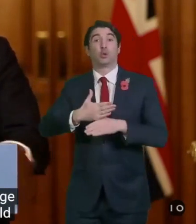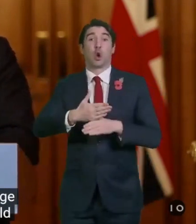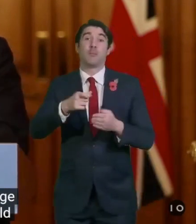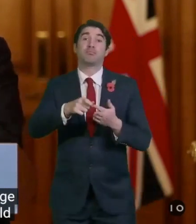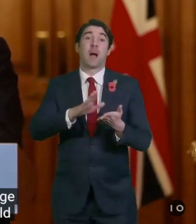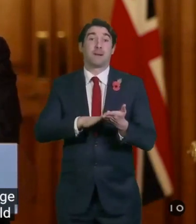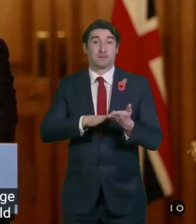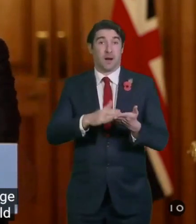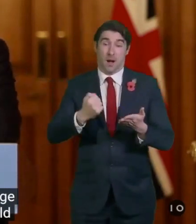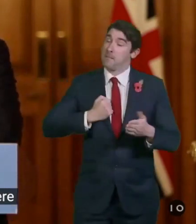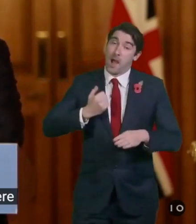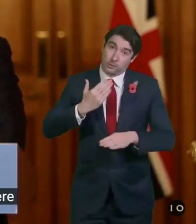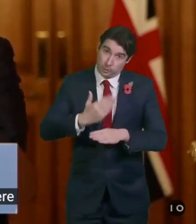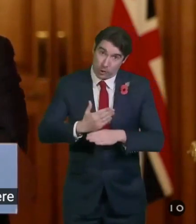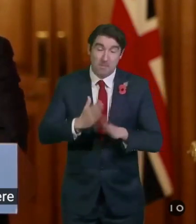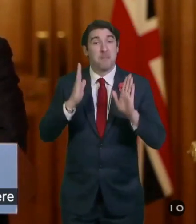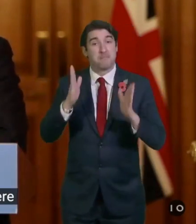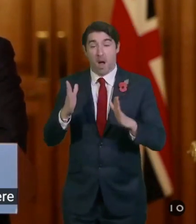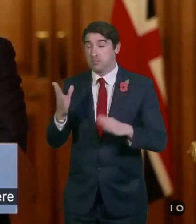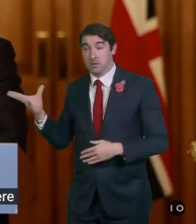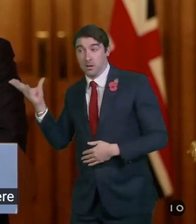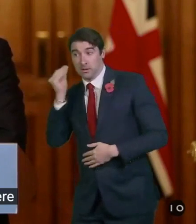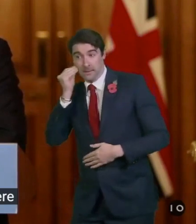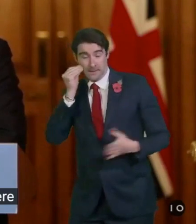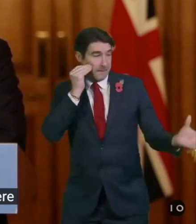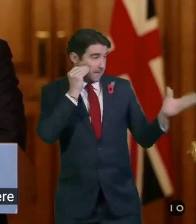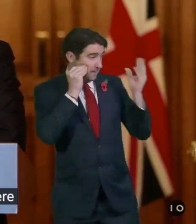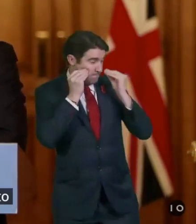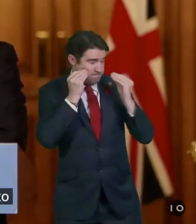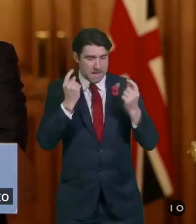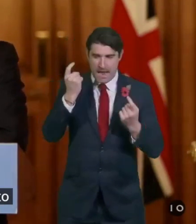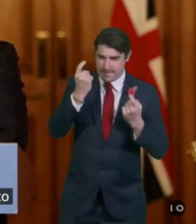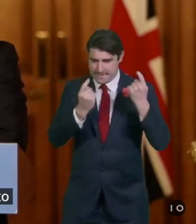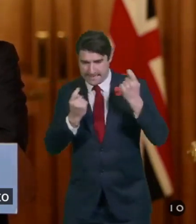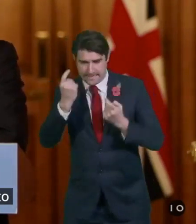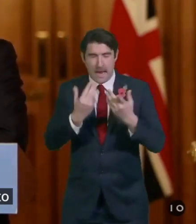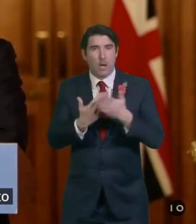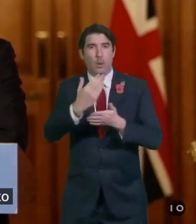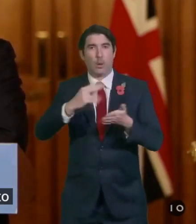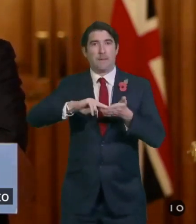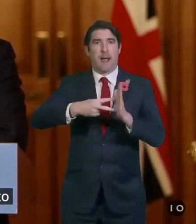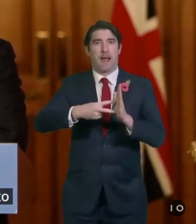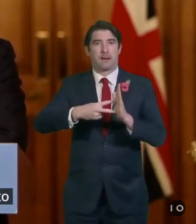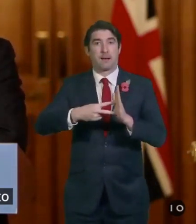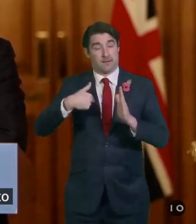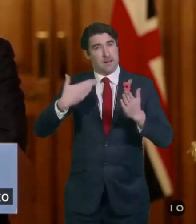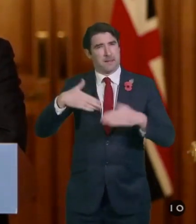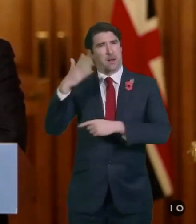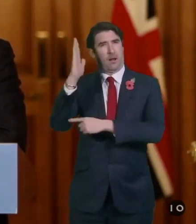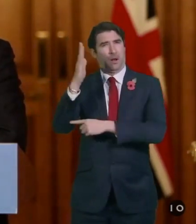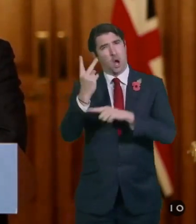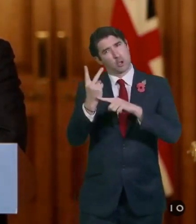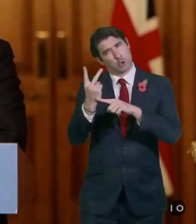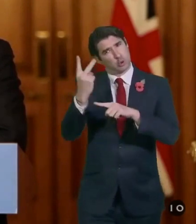2 weeks ago that we were pursuing a local and a regional approach to tackling this virus, I believed then, and I